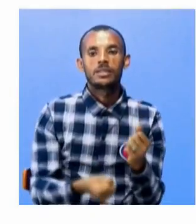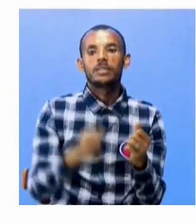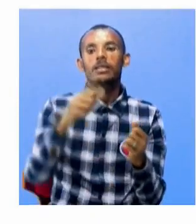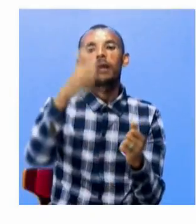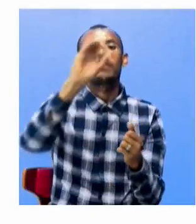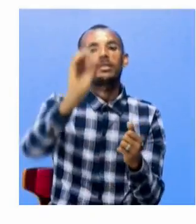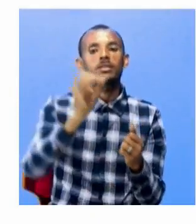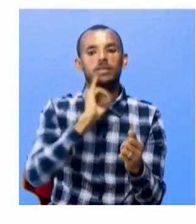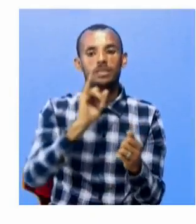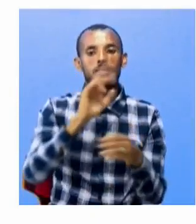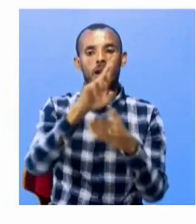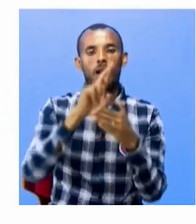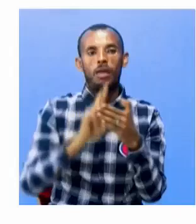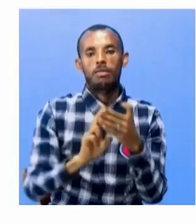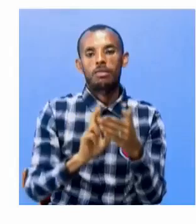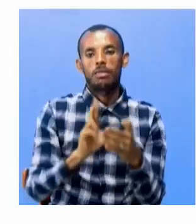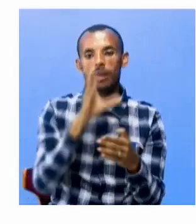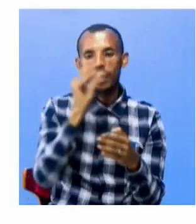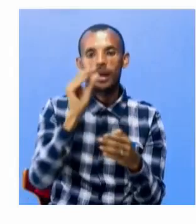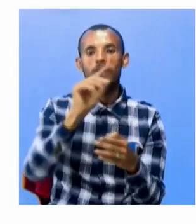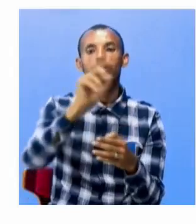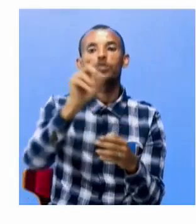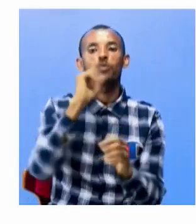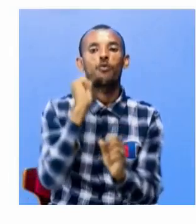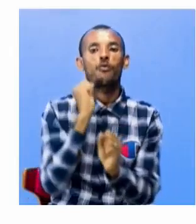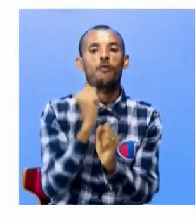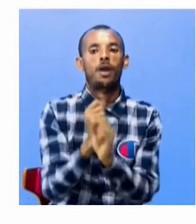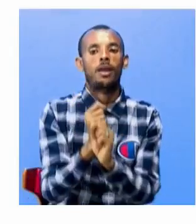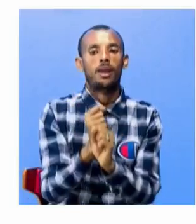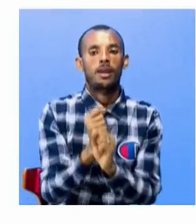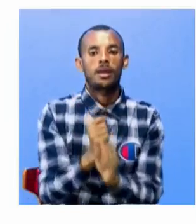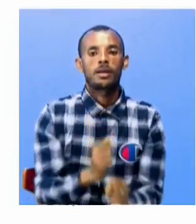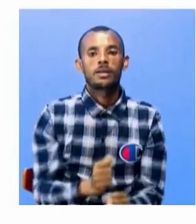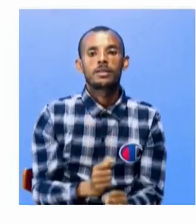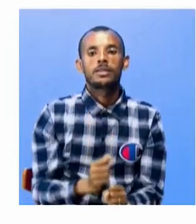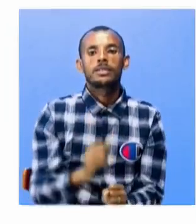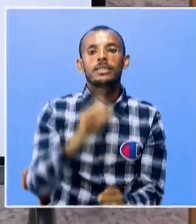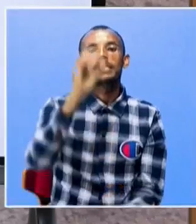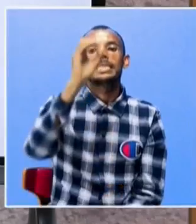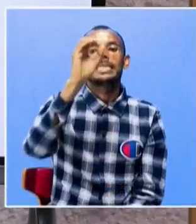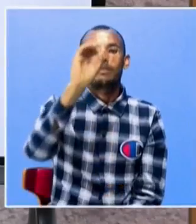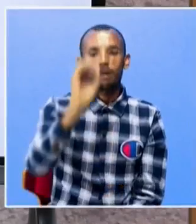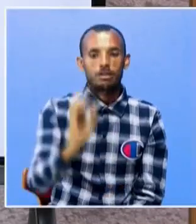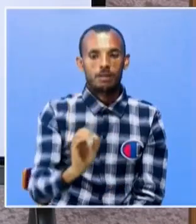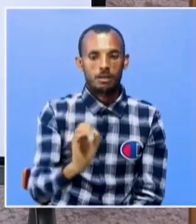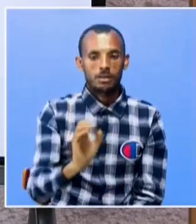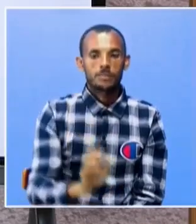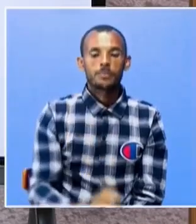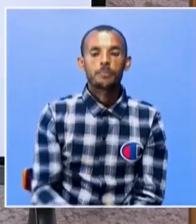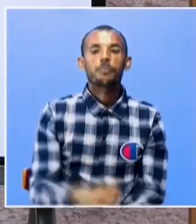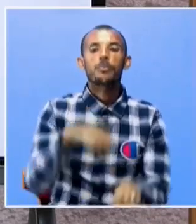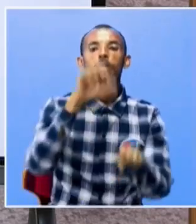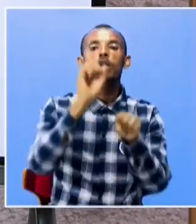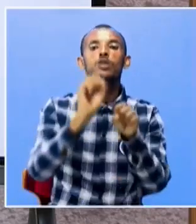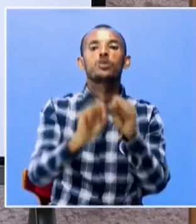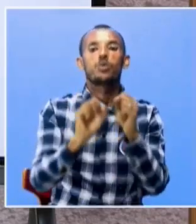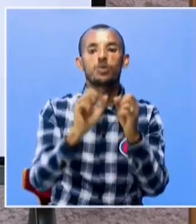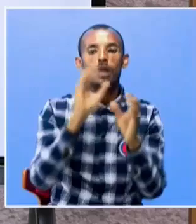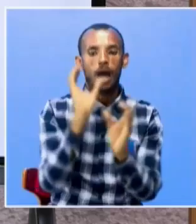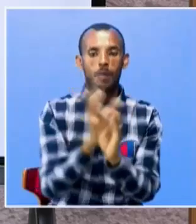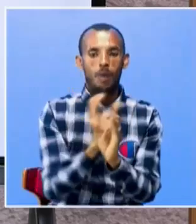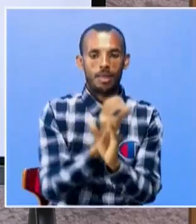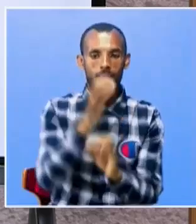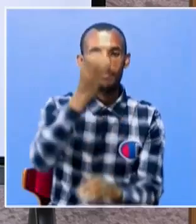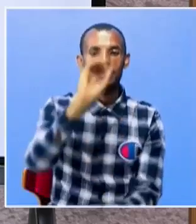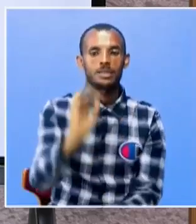the rate. We are asked to find the percentage. So, to calculate